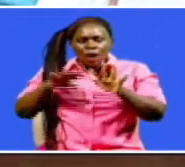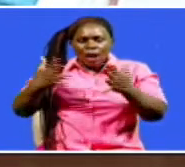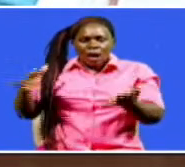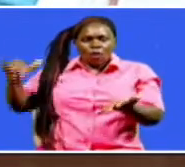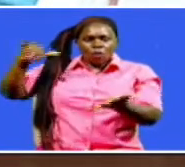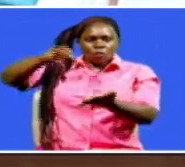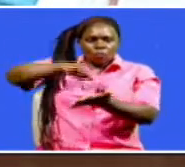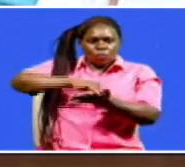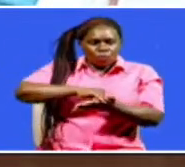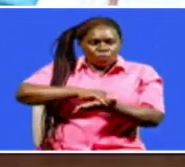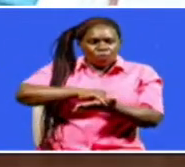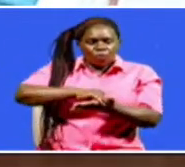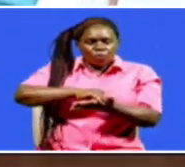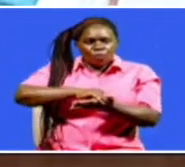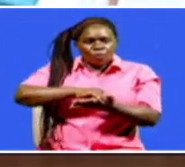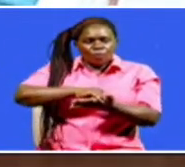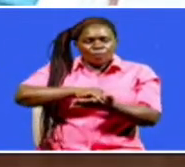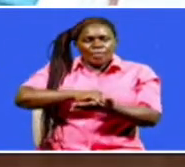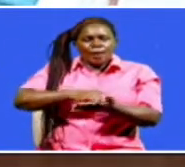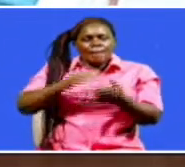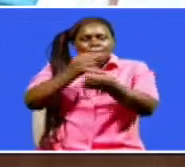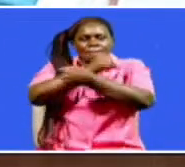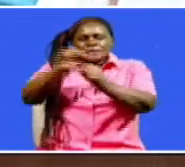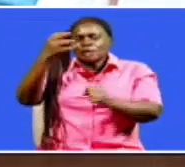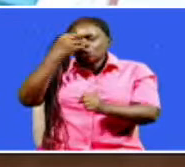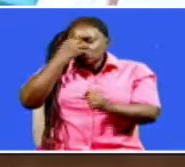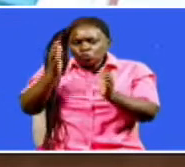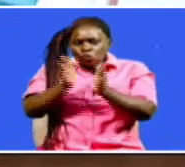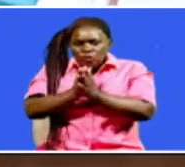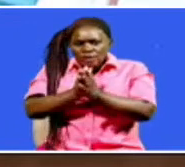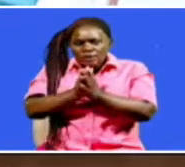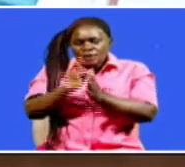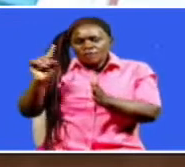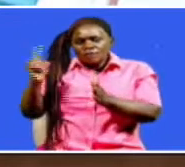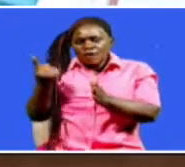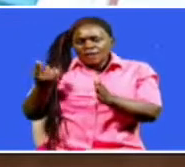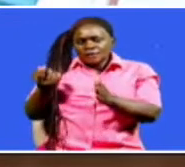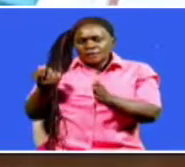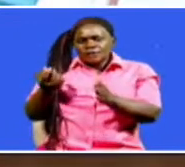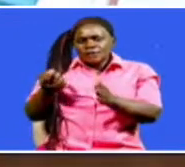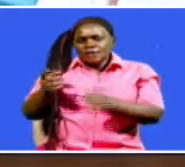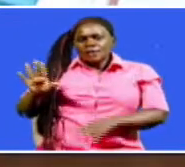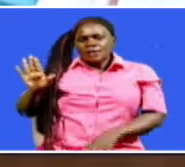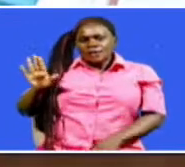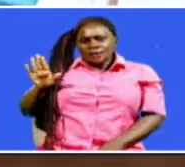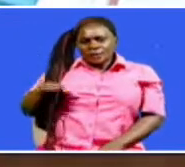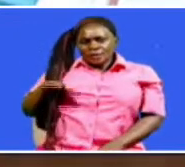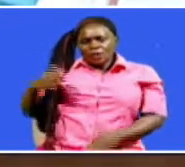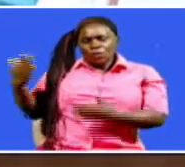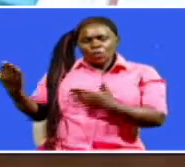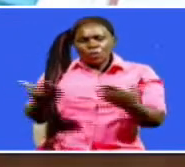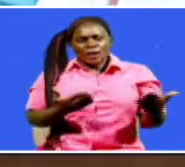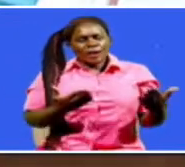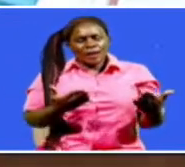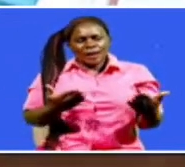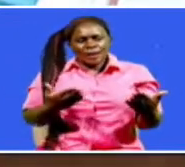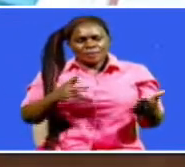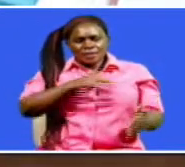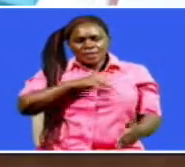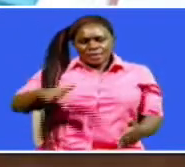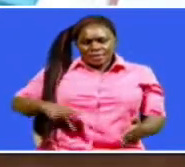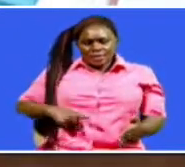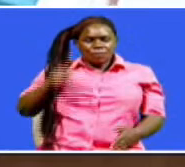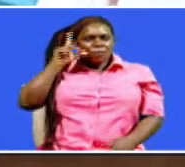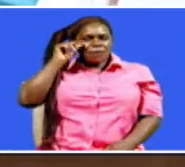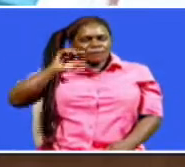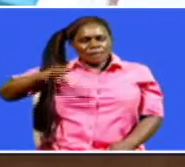at the Mtongwe Naval Base. President William Ruto, together with First Lady Rachel Ruto, welcomed the royals in Mombasa